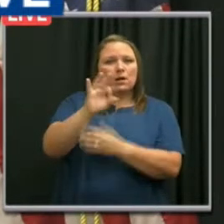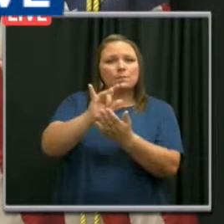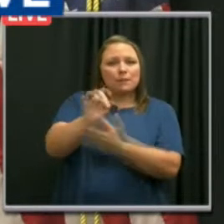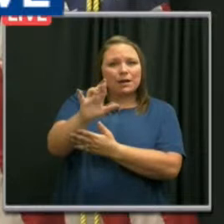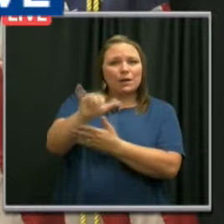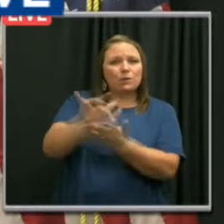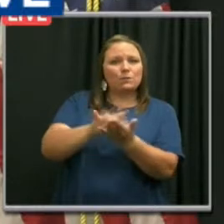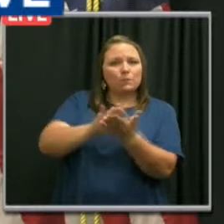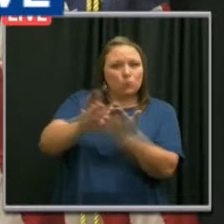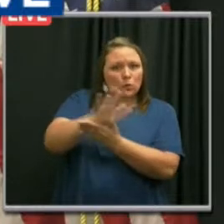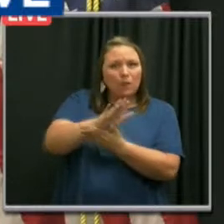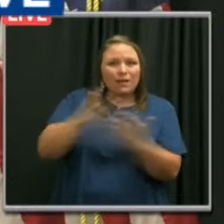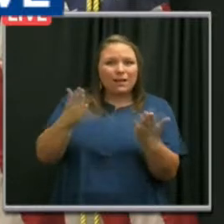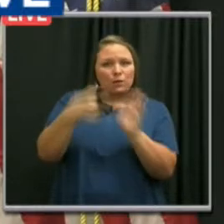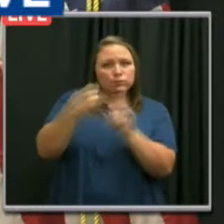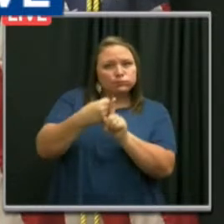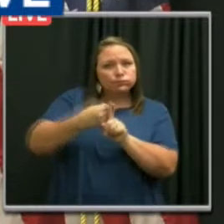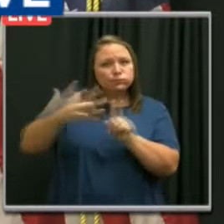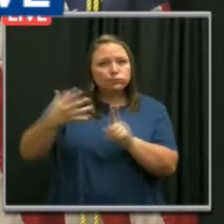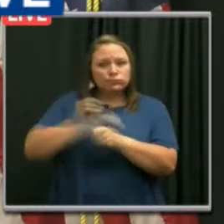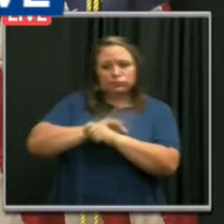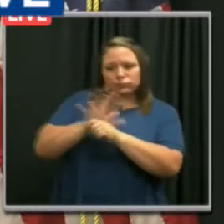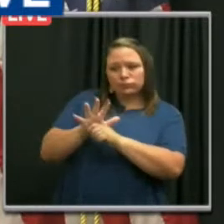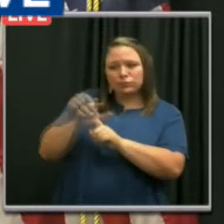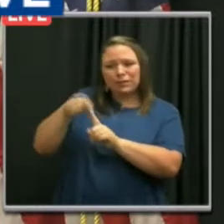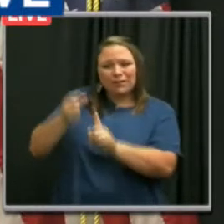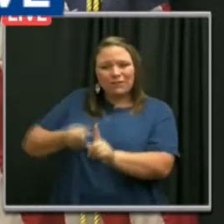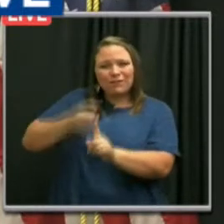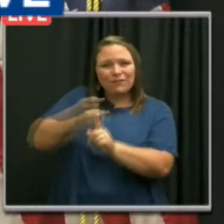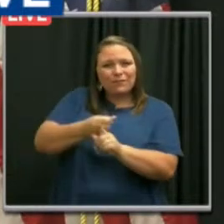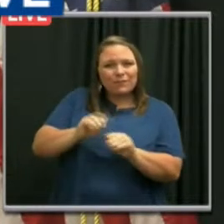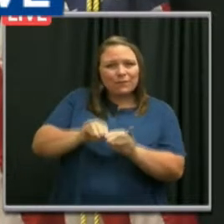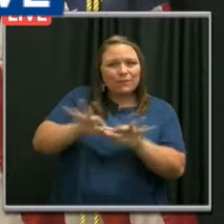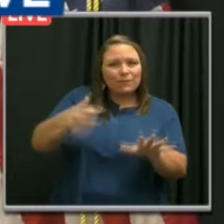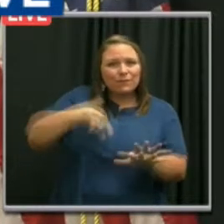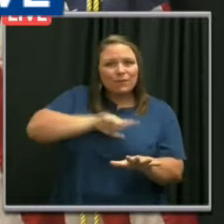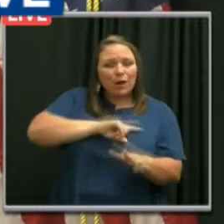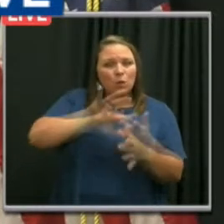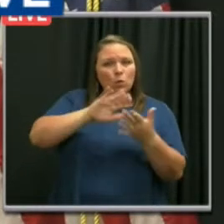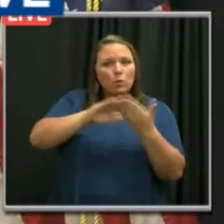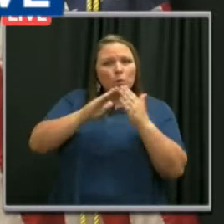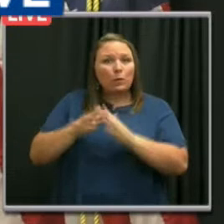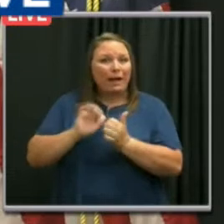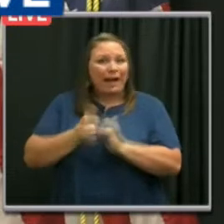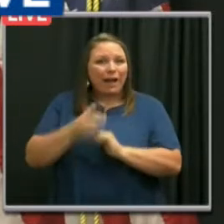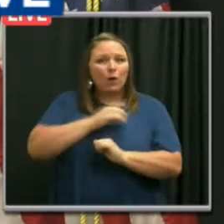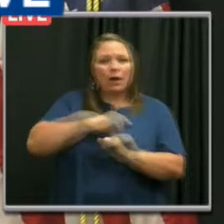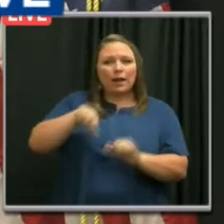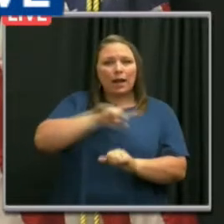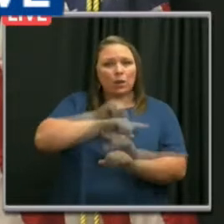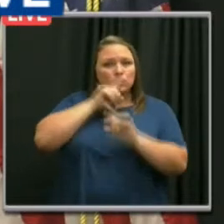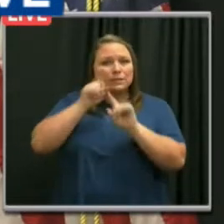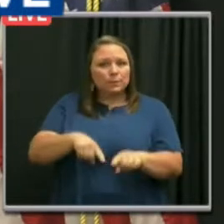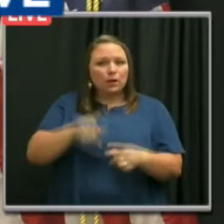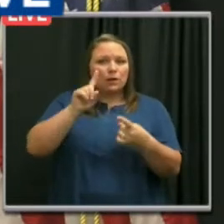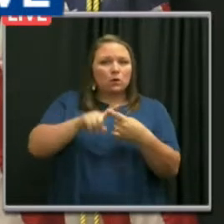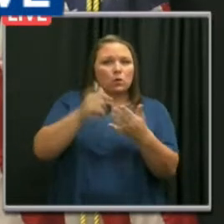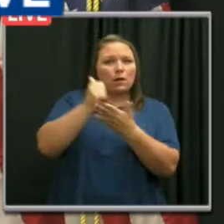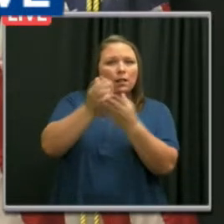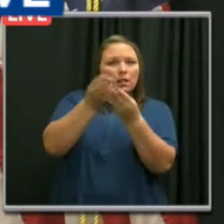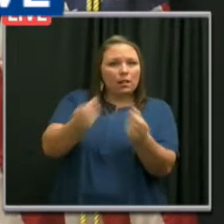us to discuss the coronavirus and its effects on our community and our ongoing response to the